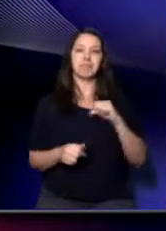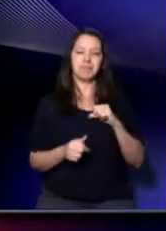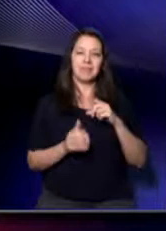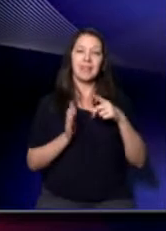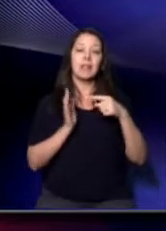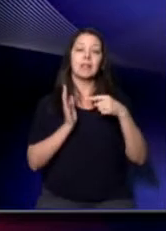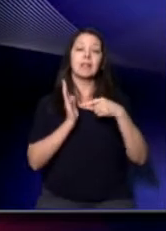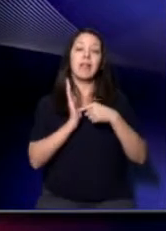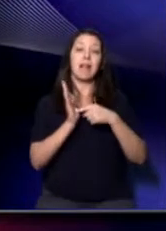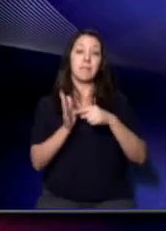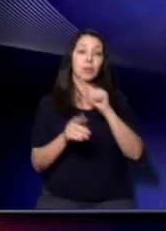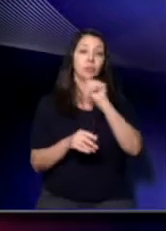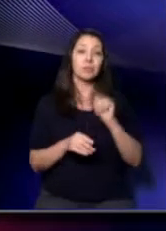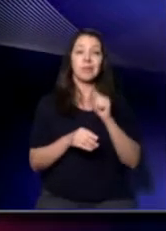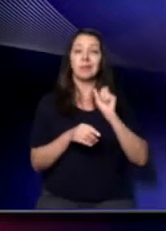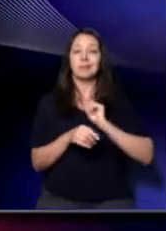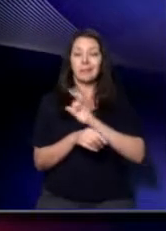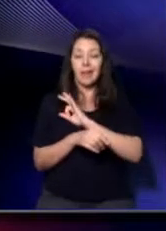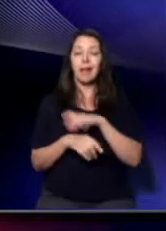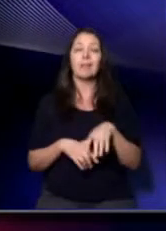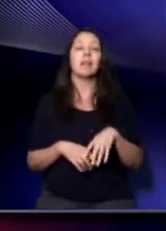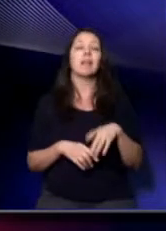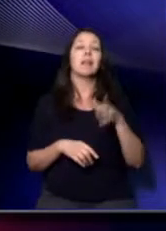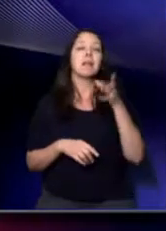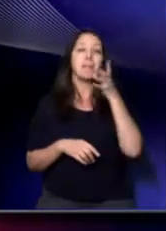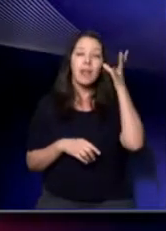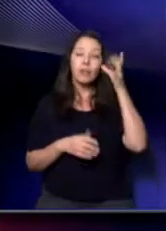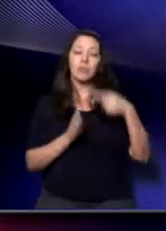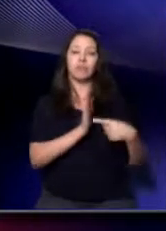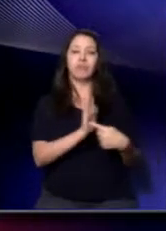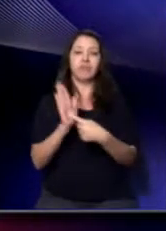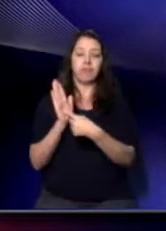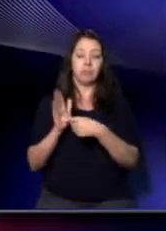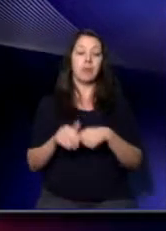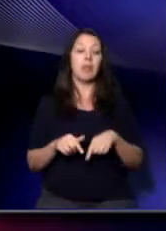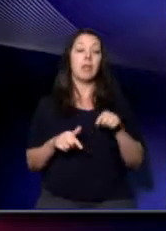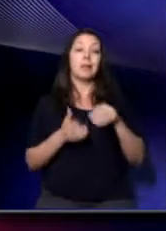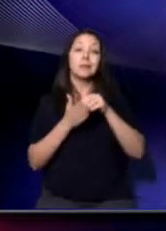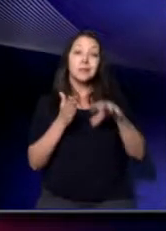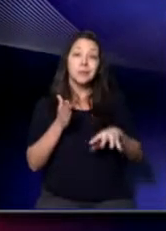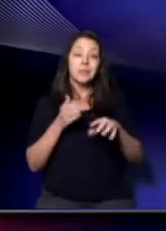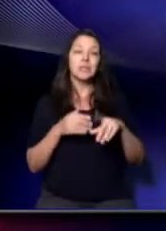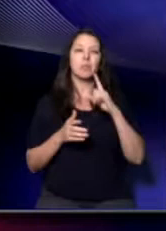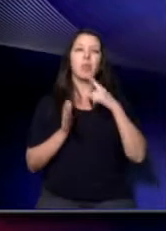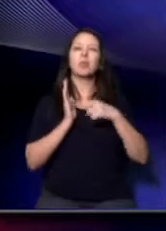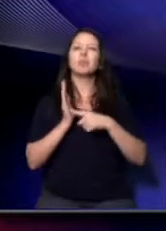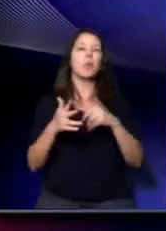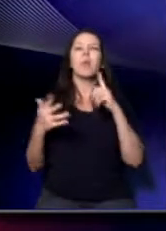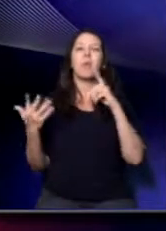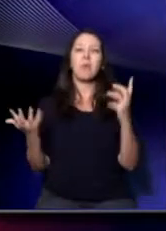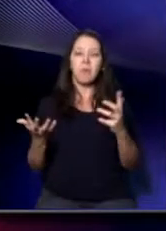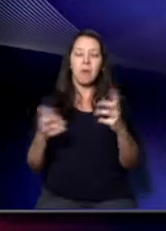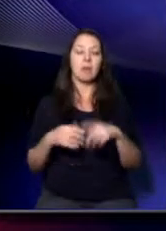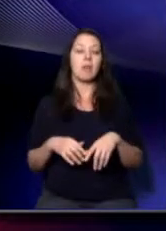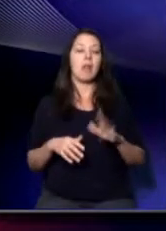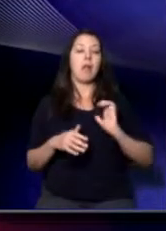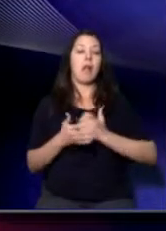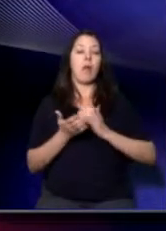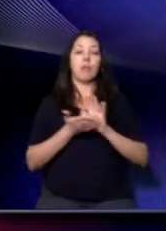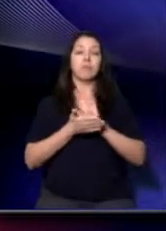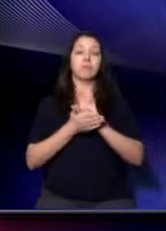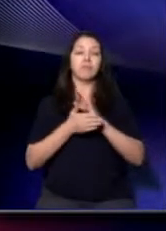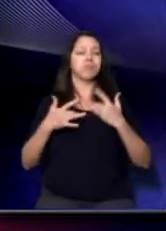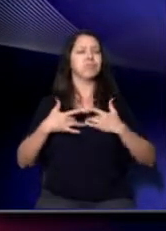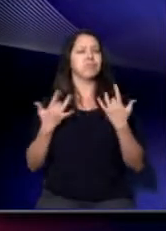staff, students, and parents. In the video, you will hear about the unique services that we provide on this campus that cannot be